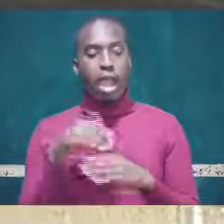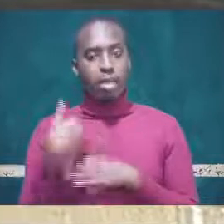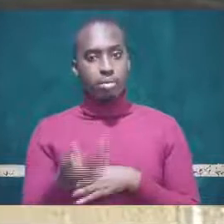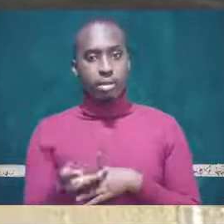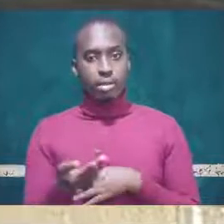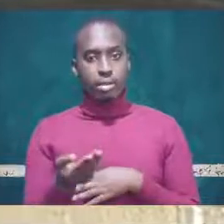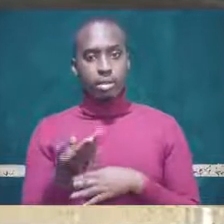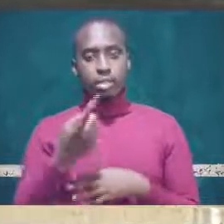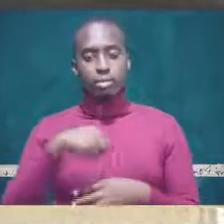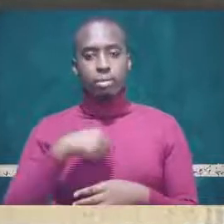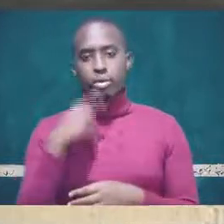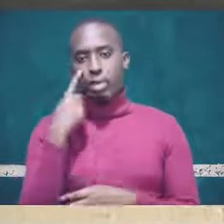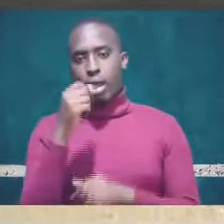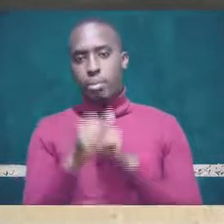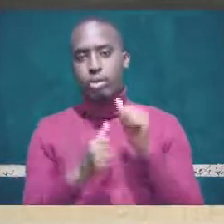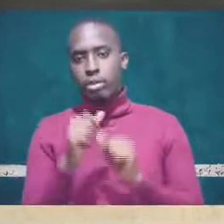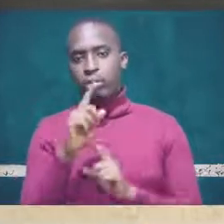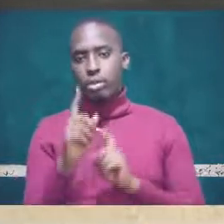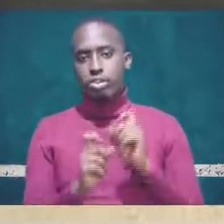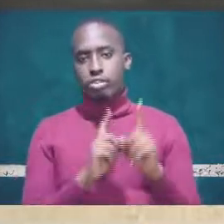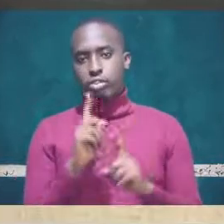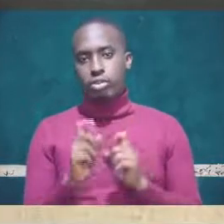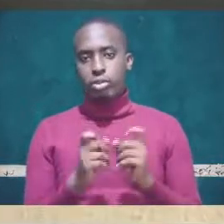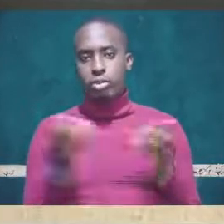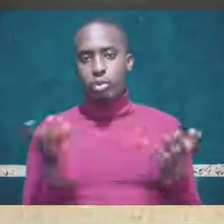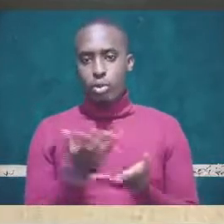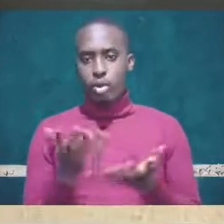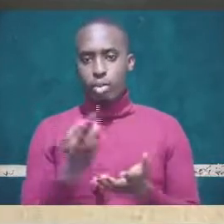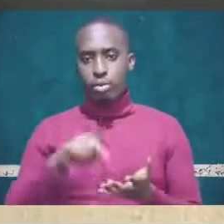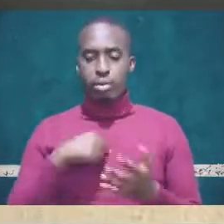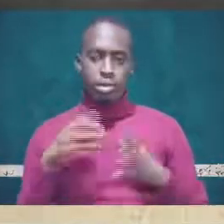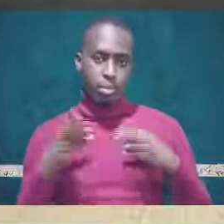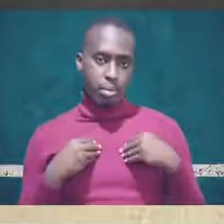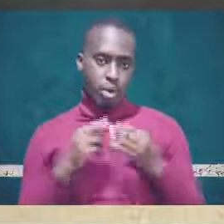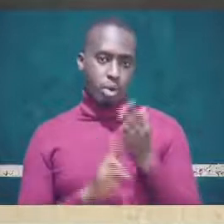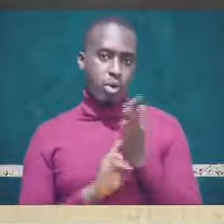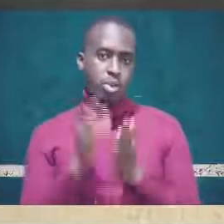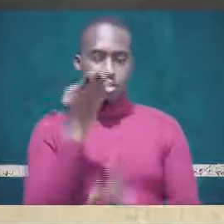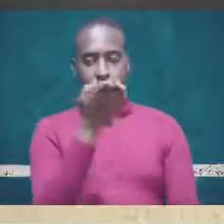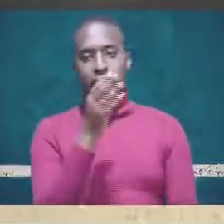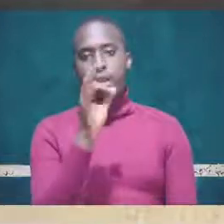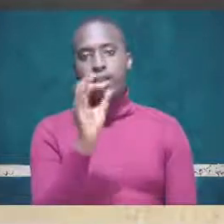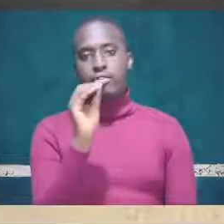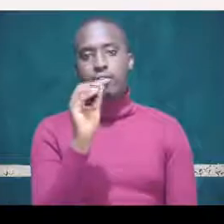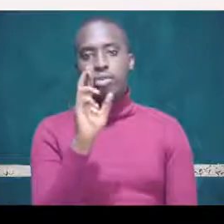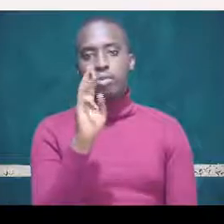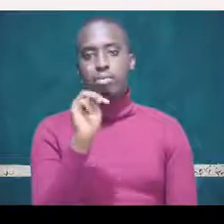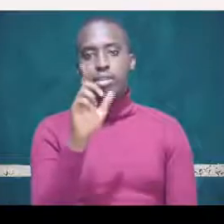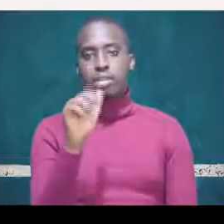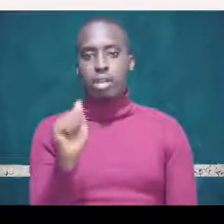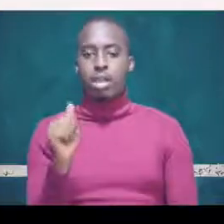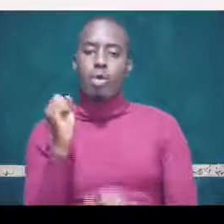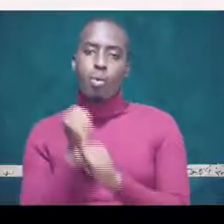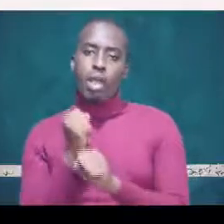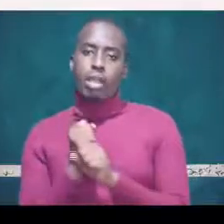Then let's look at a question that will allow us to use that formula. Work done is equal